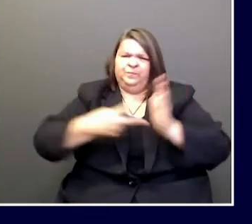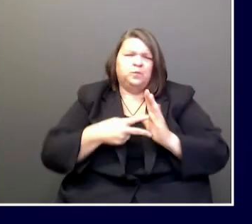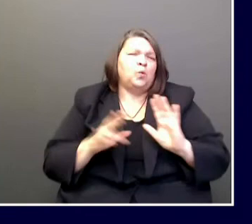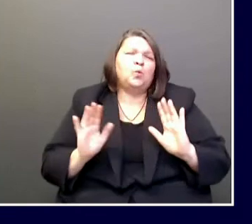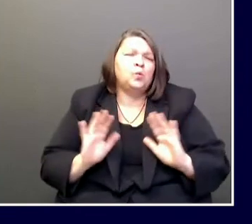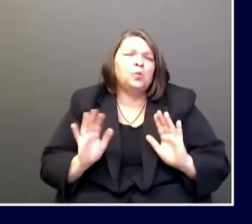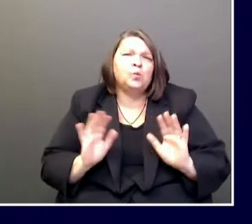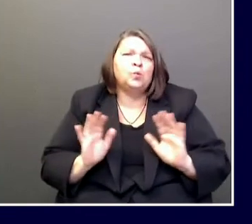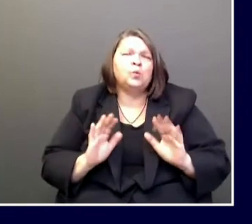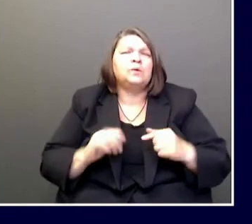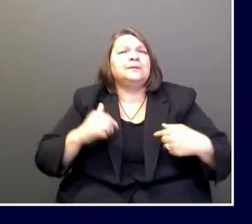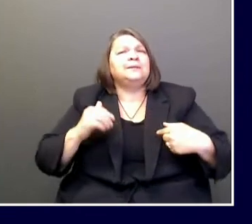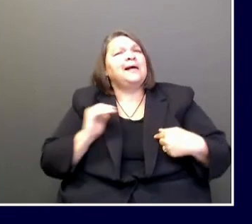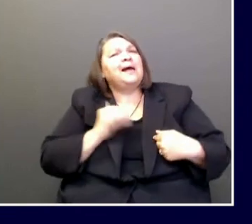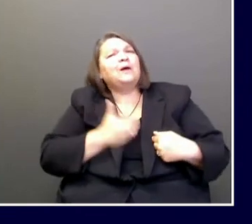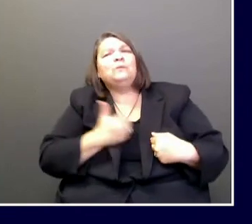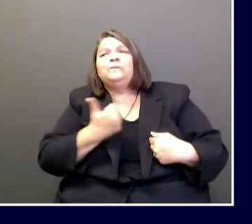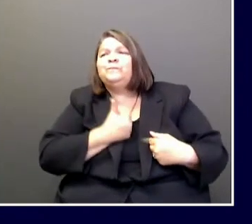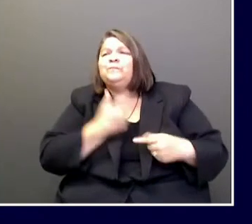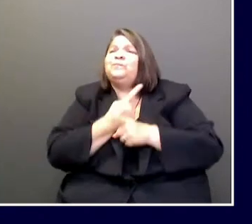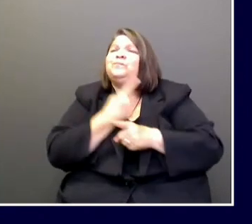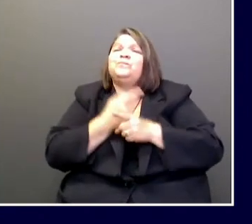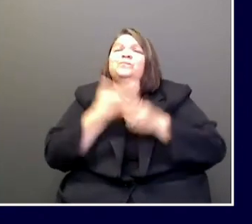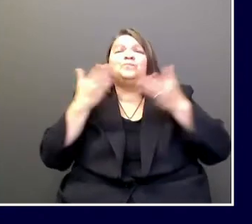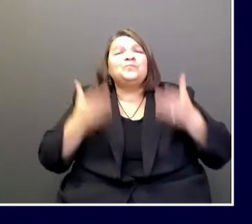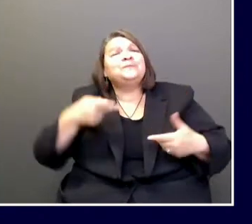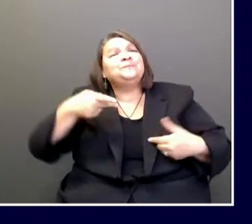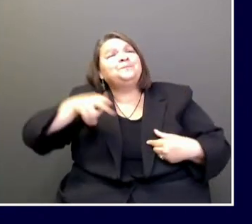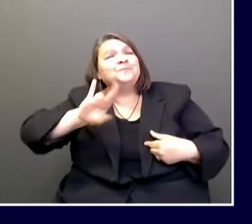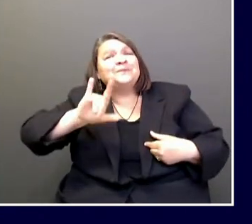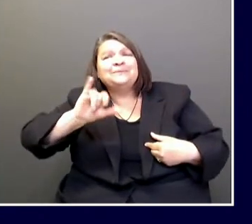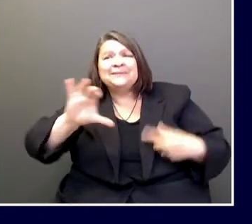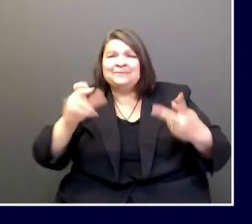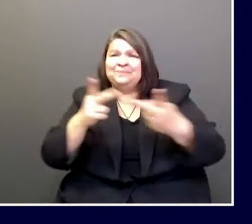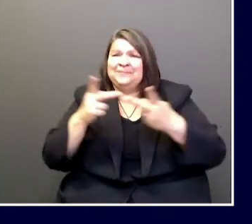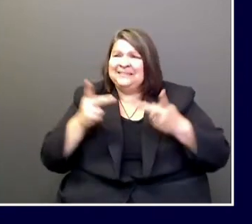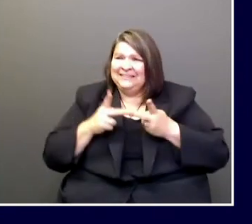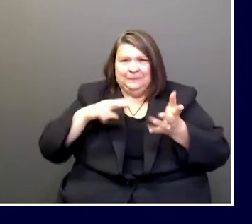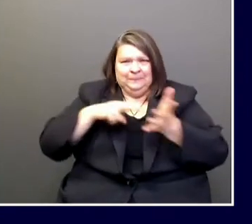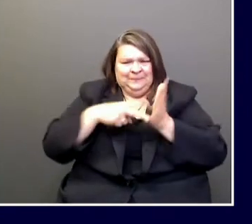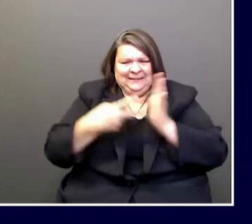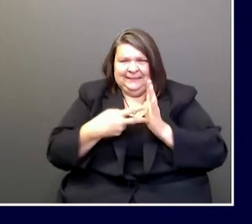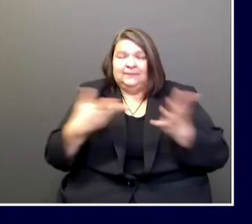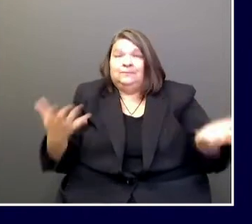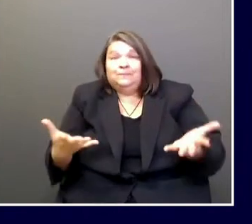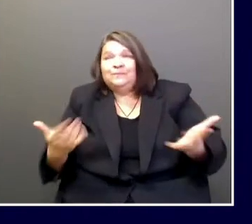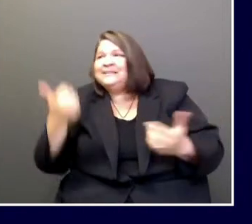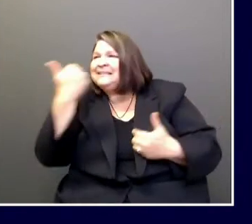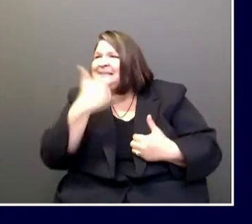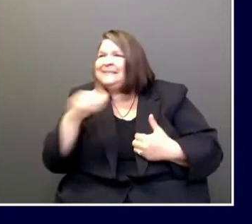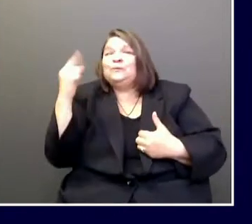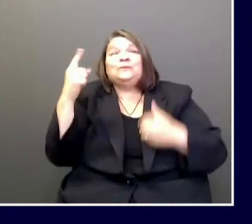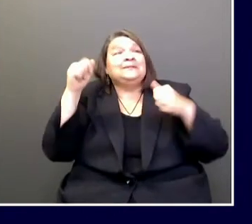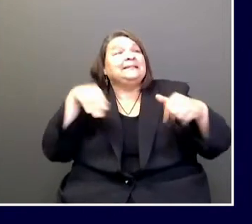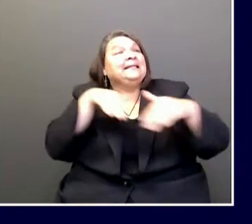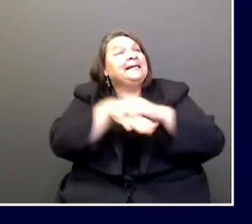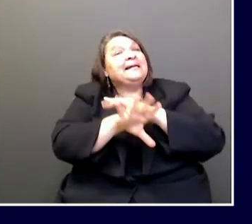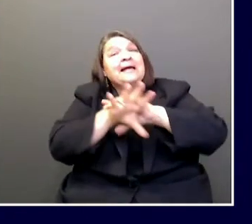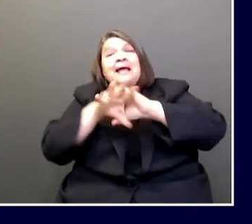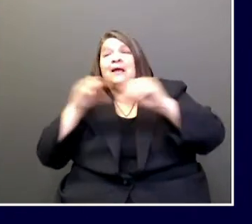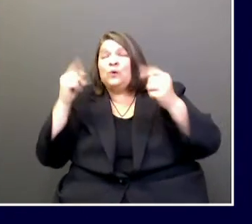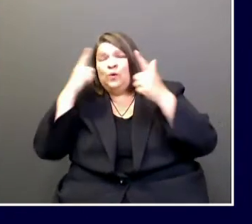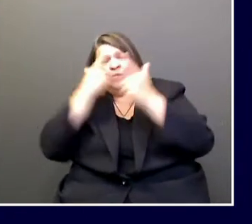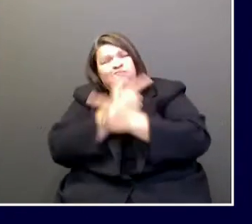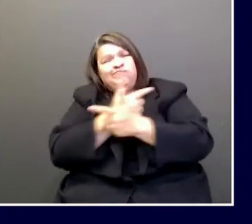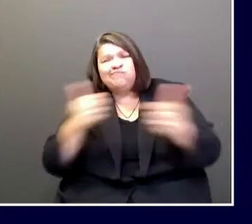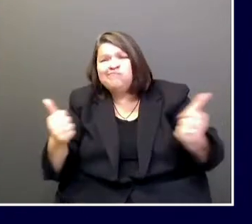I think of something along those lines. Now, Are there any indicators of where the cases in York and